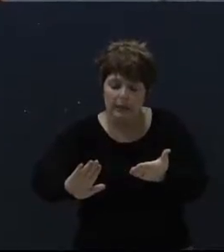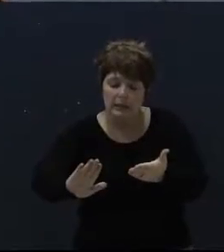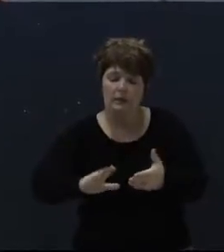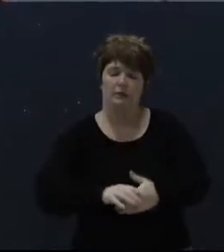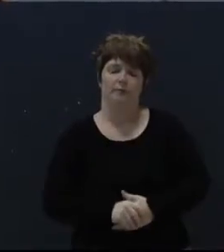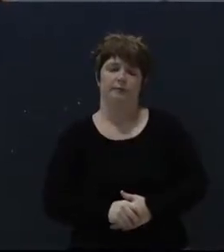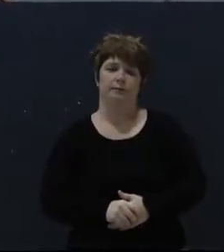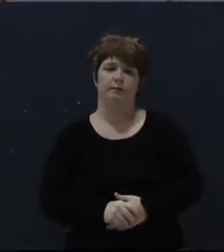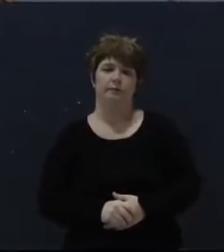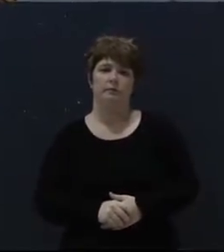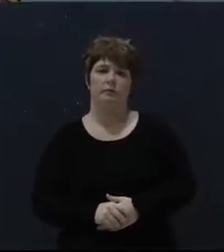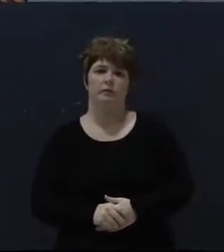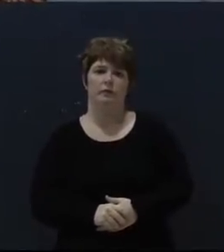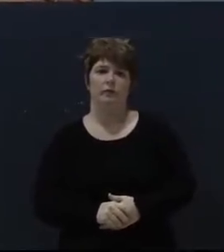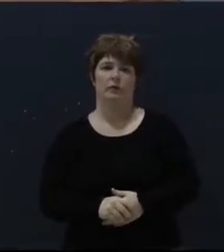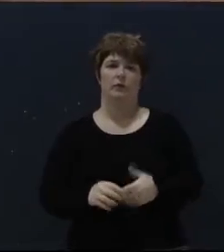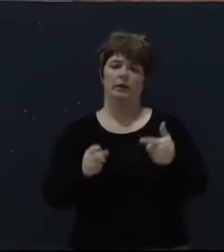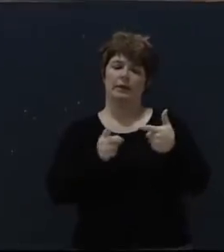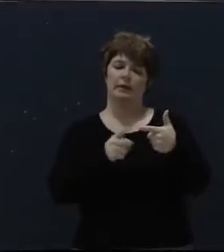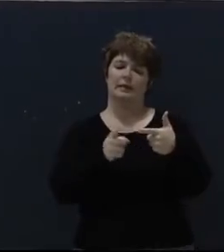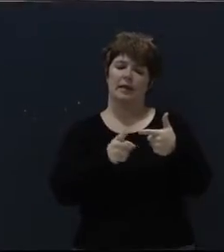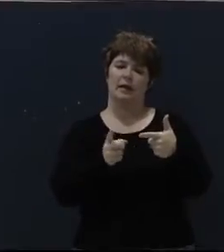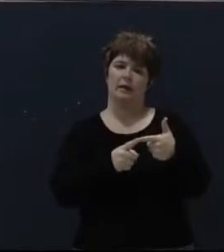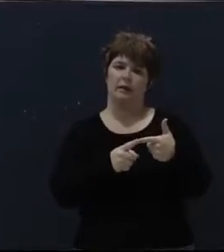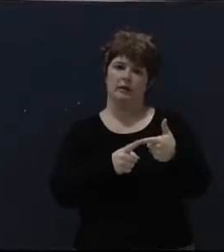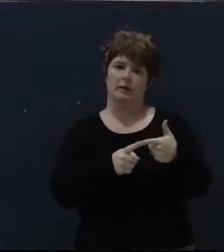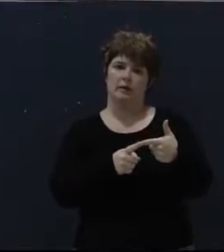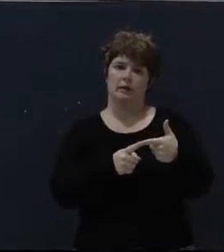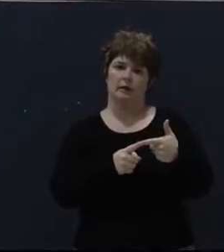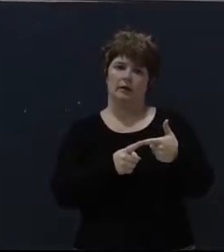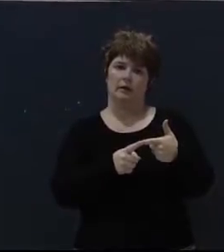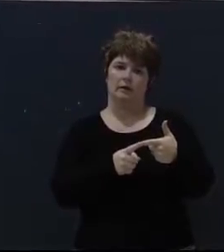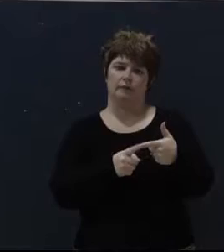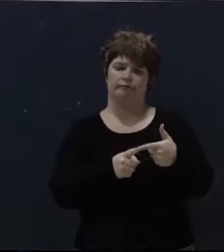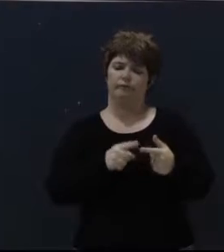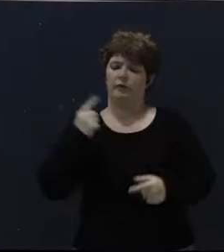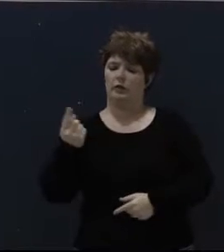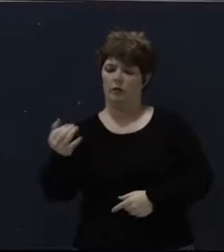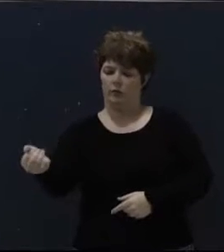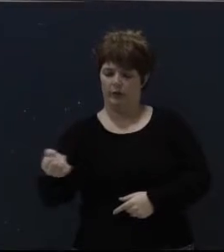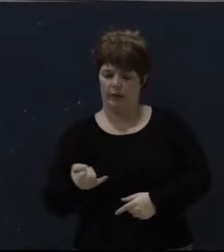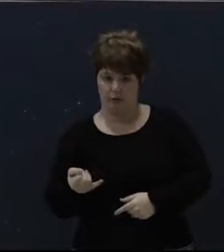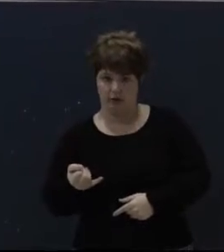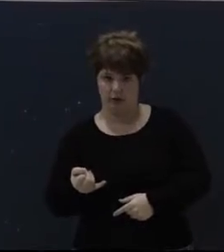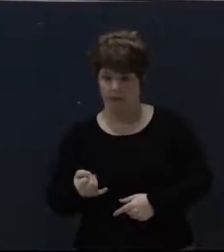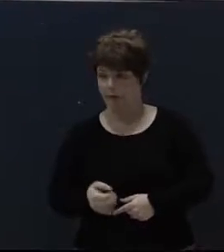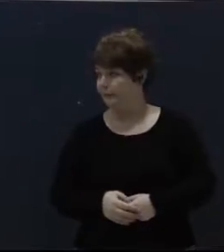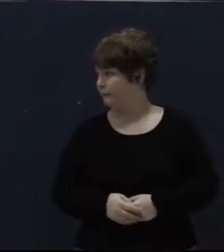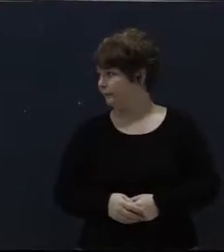Oh, I'm going on. Let me give you a second thing. Whew, this is just an introduction, by the way. Y'all do know that, don't you?